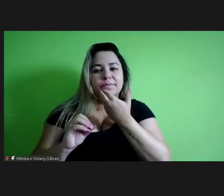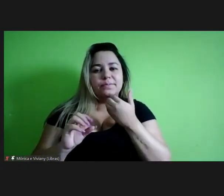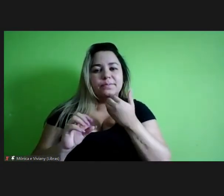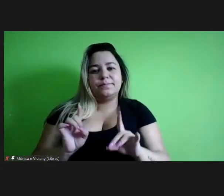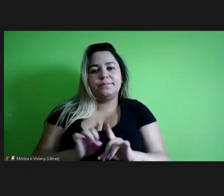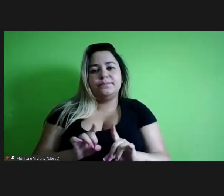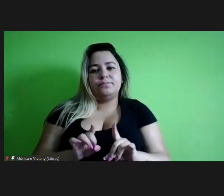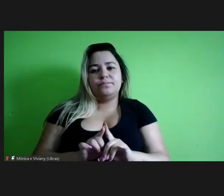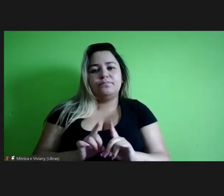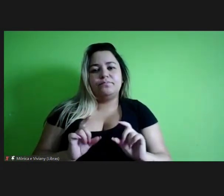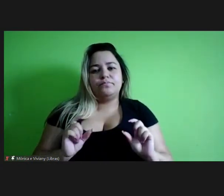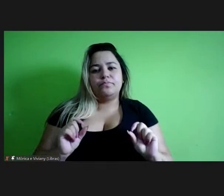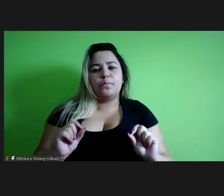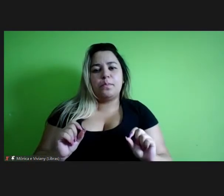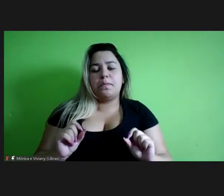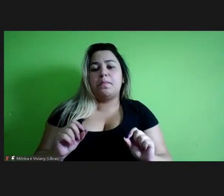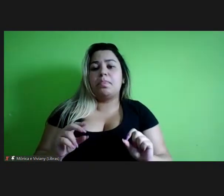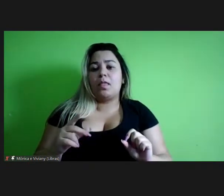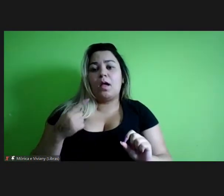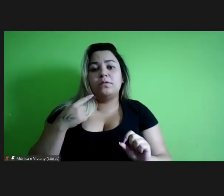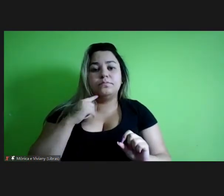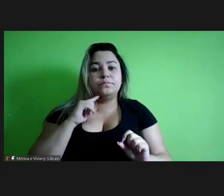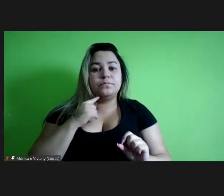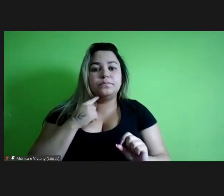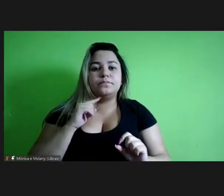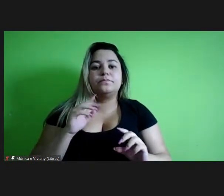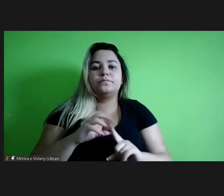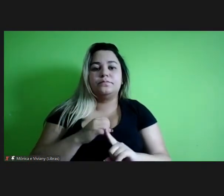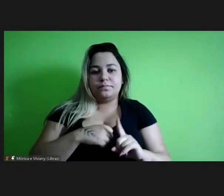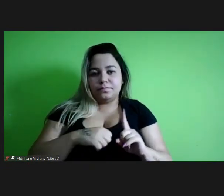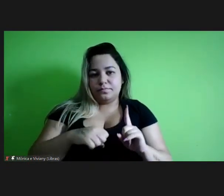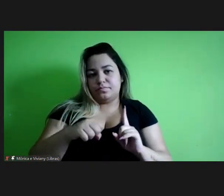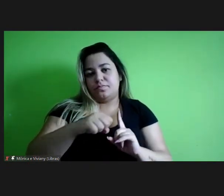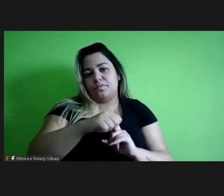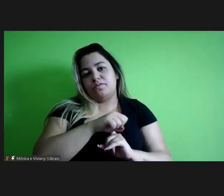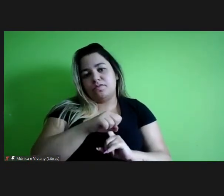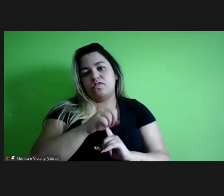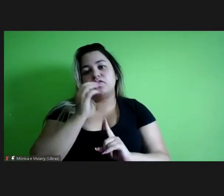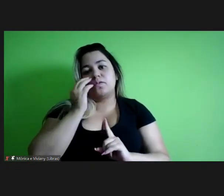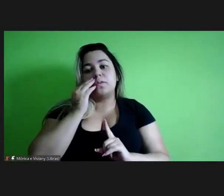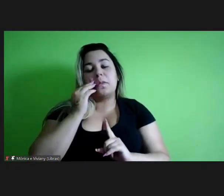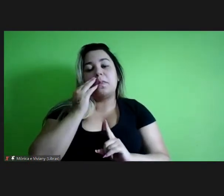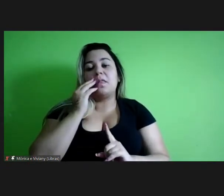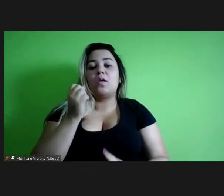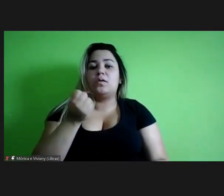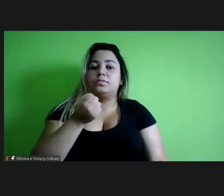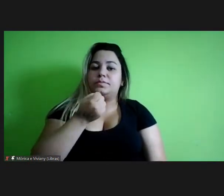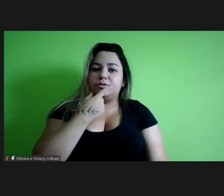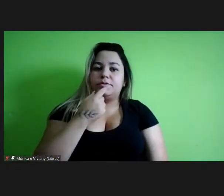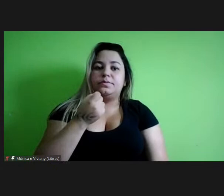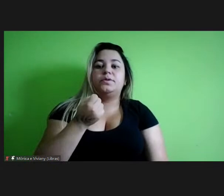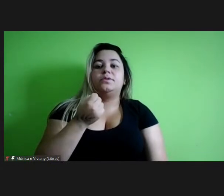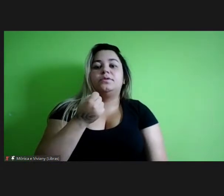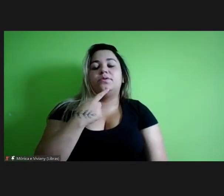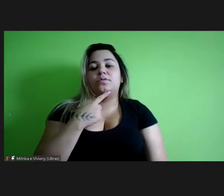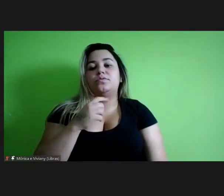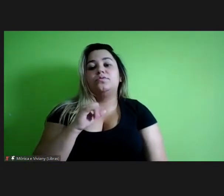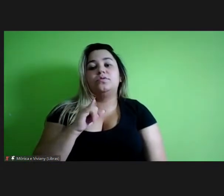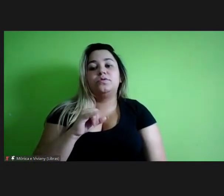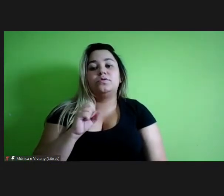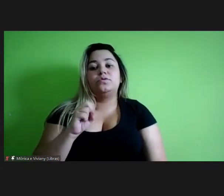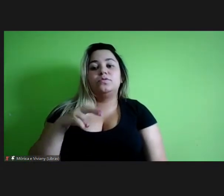and what we call niche in our society. So SUS has a lot of challenges to face concerning